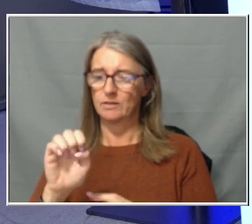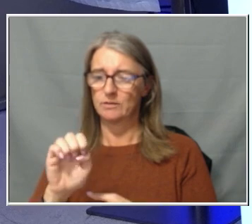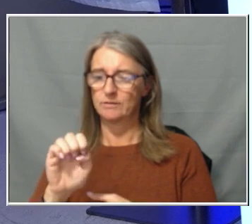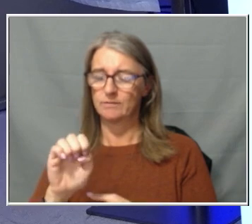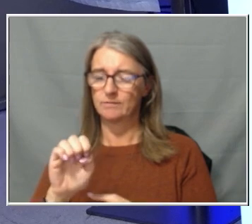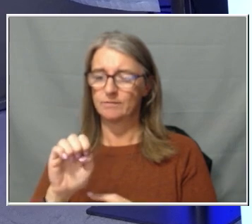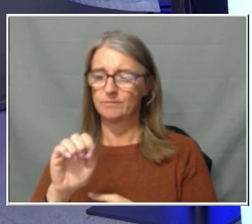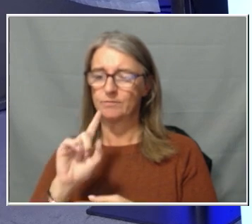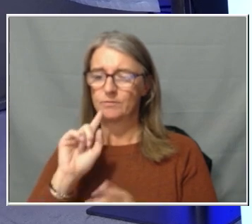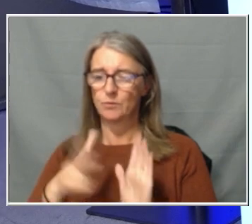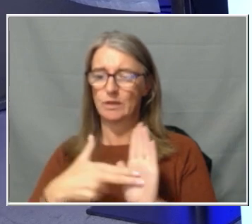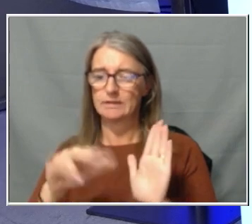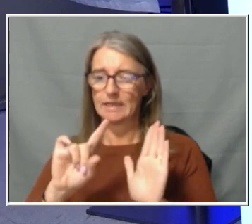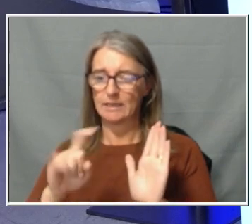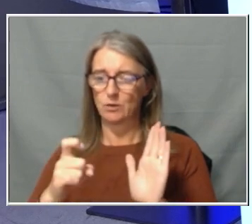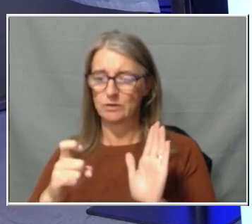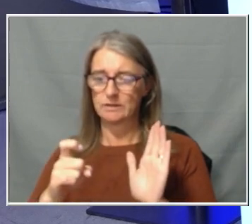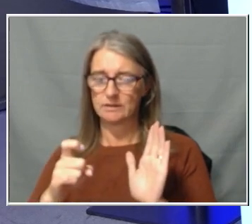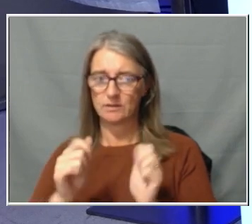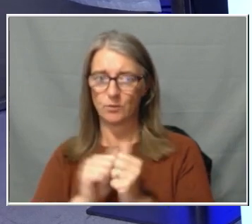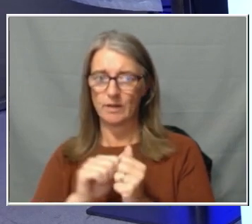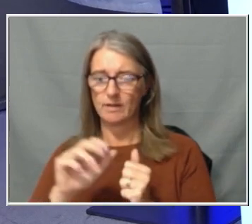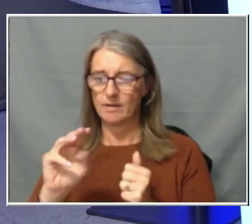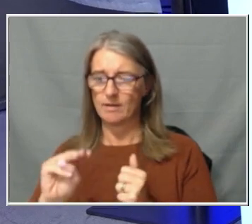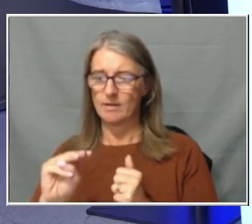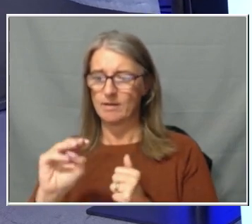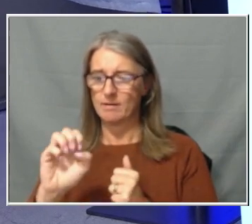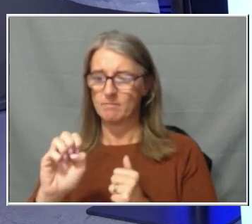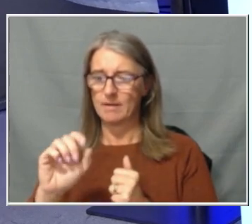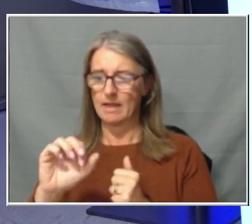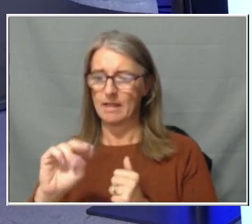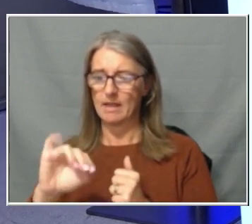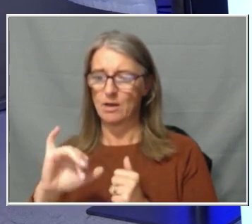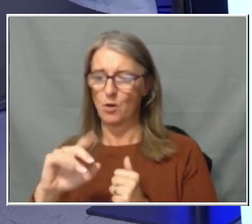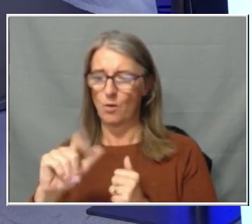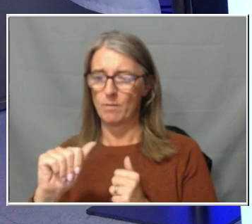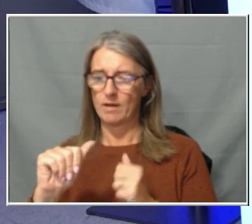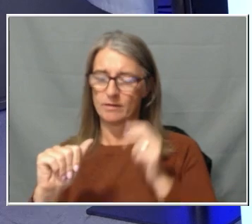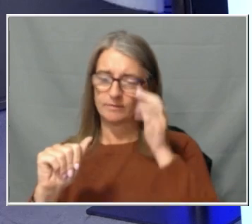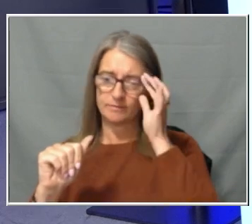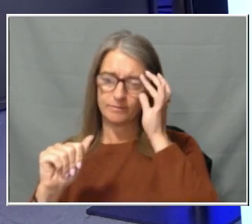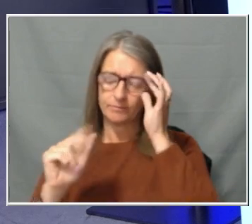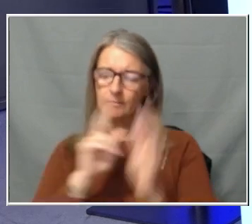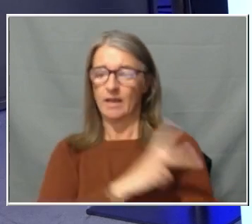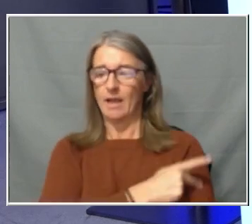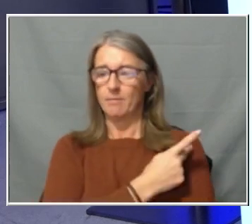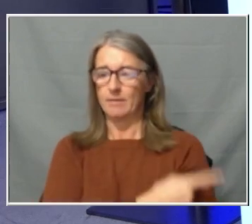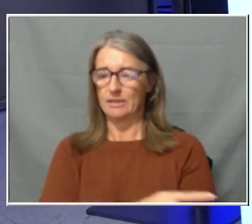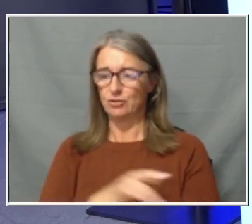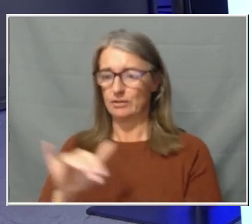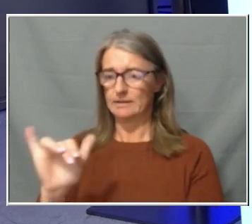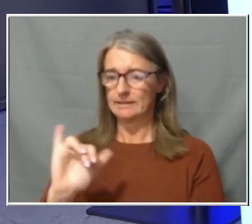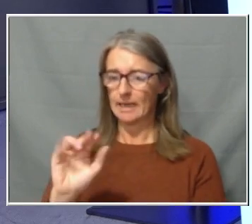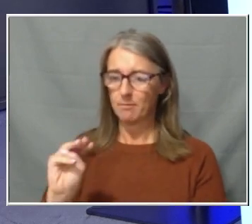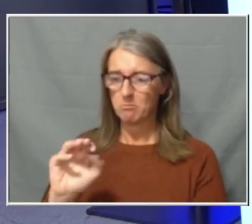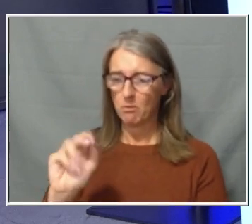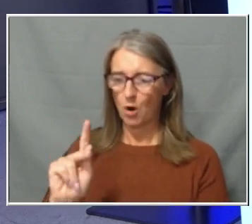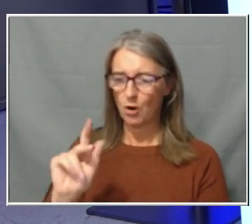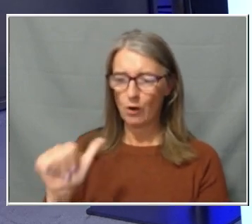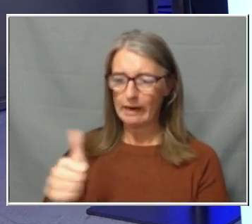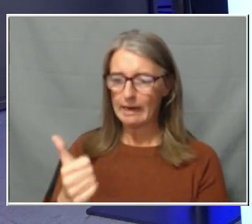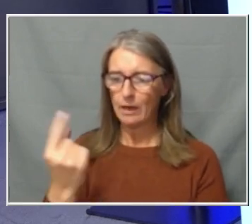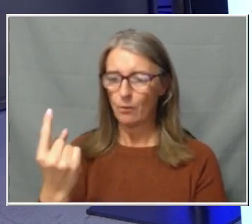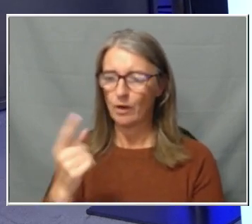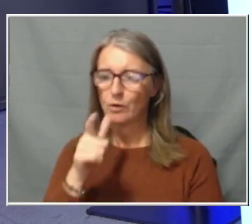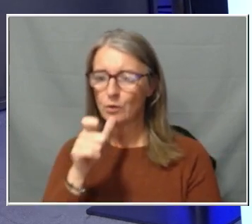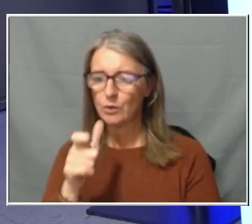who diagnoses with melanoma, because I want to find out really, a patient like Mark or any of us who comes, is there